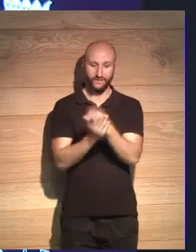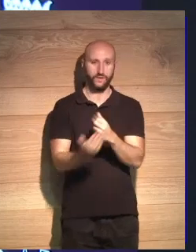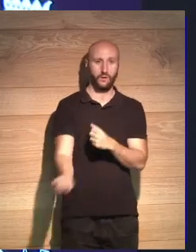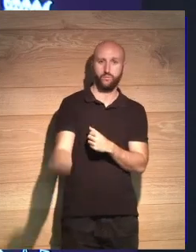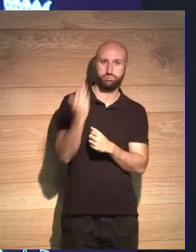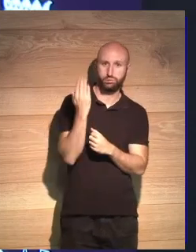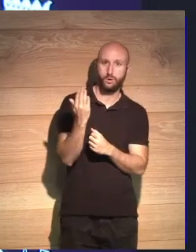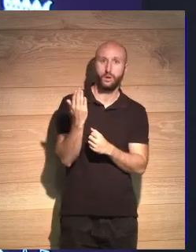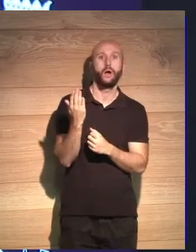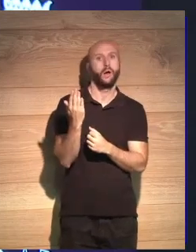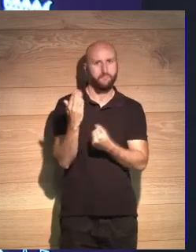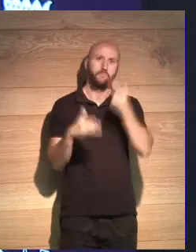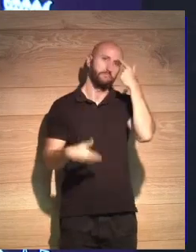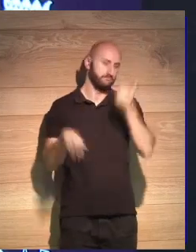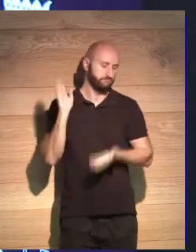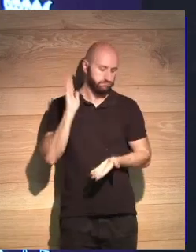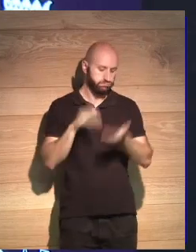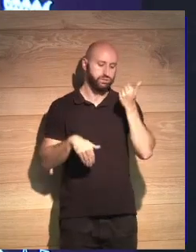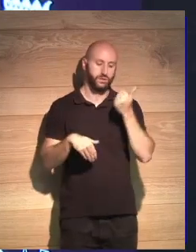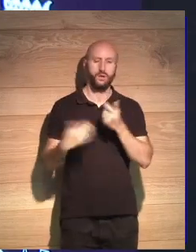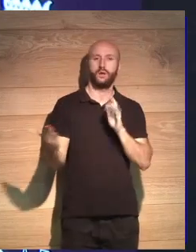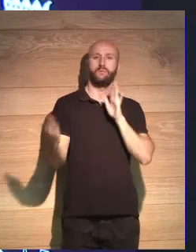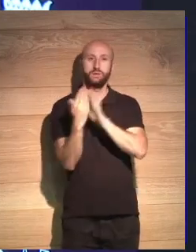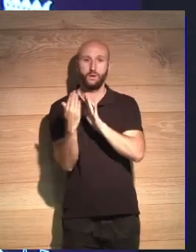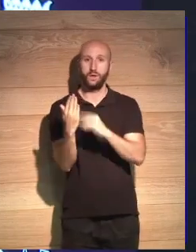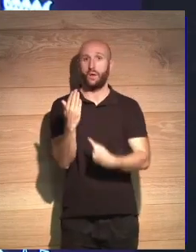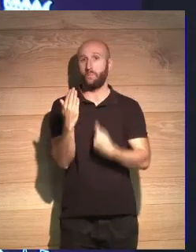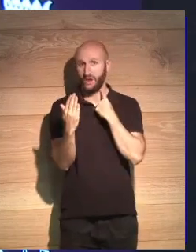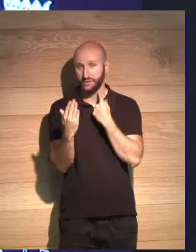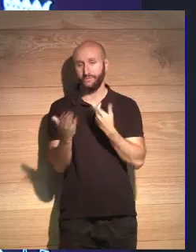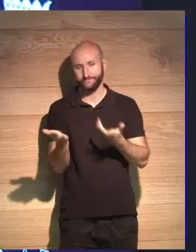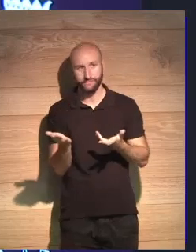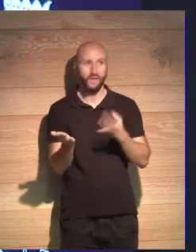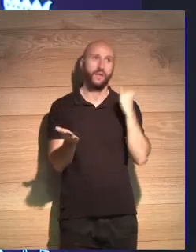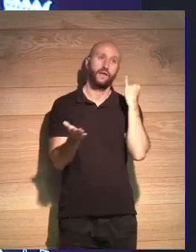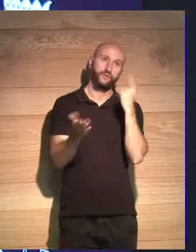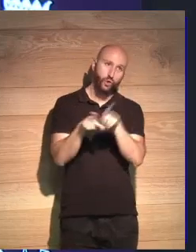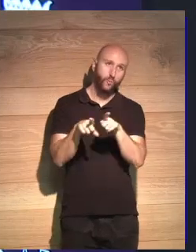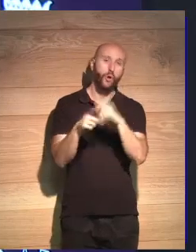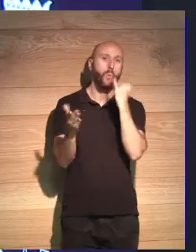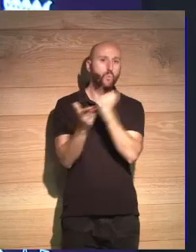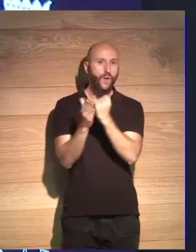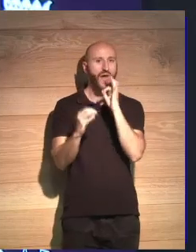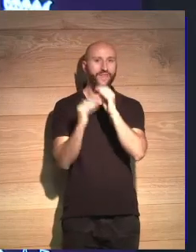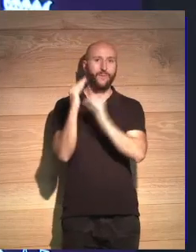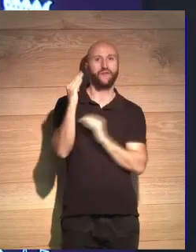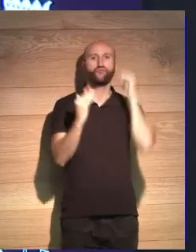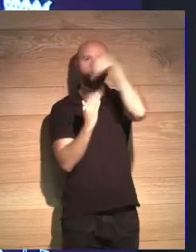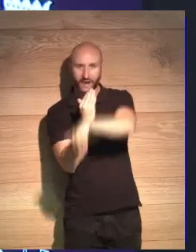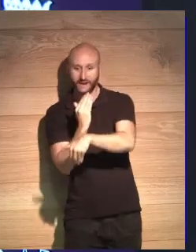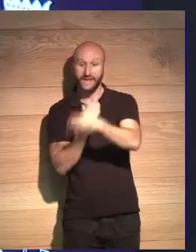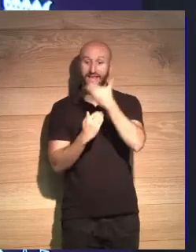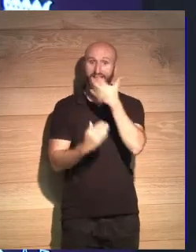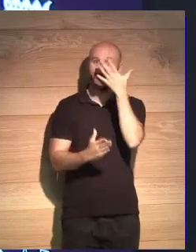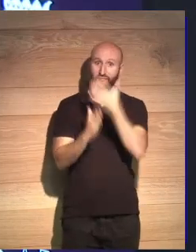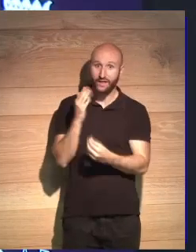We have to face a challenge. We might lose. This is like